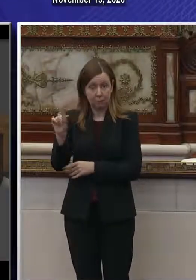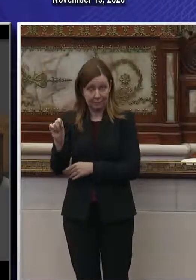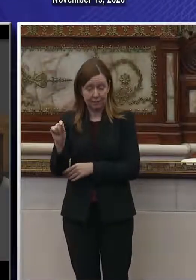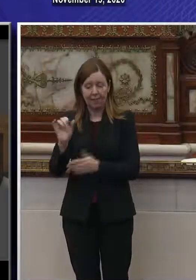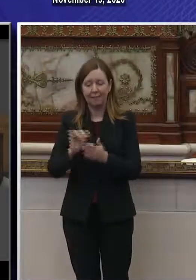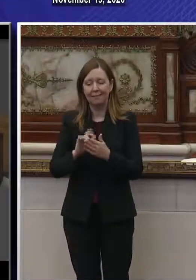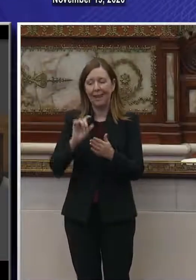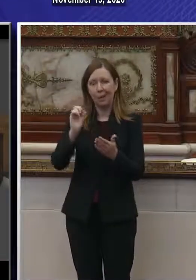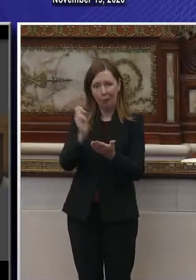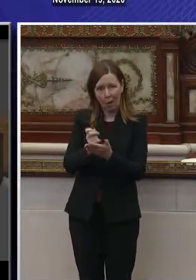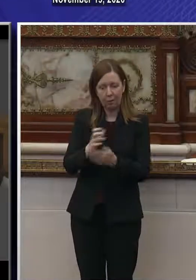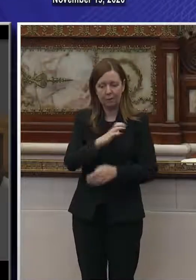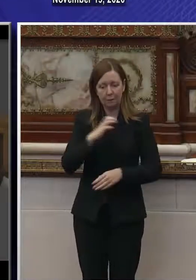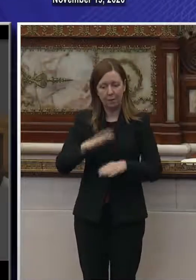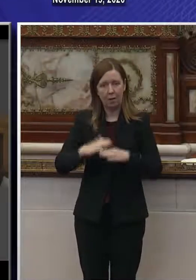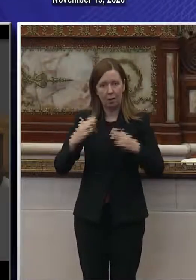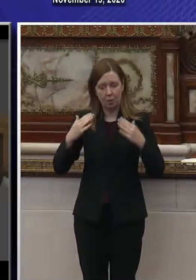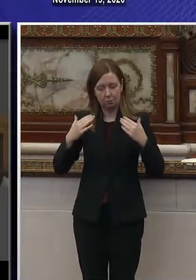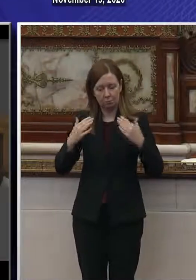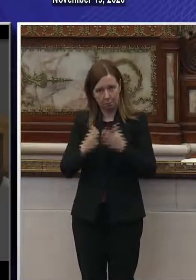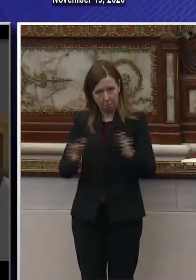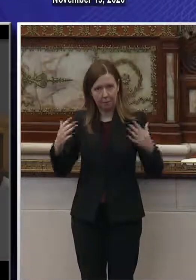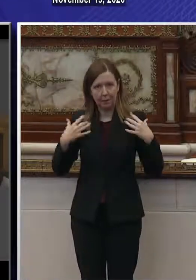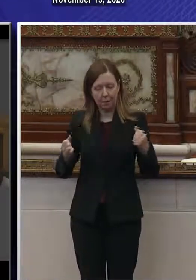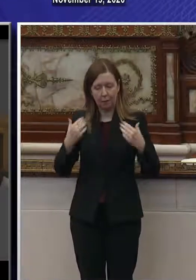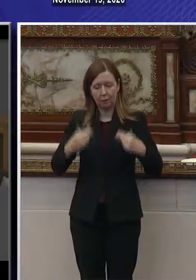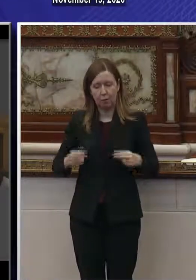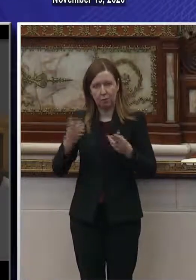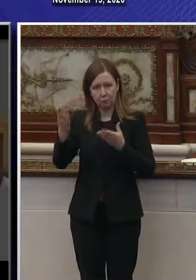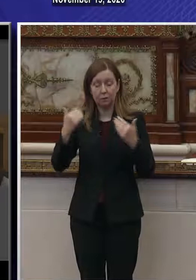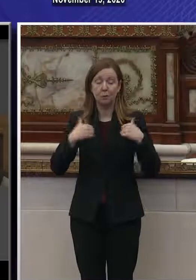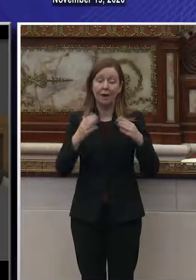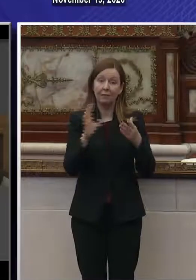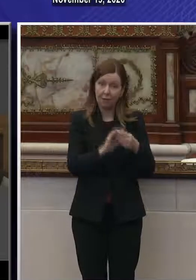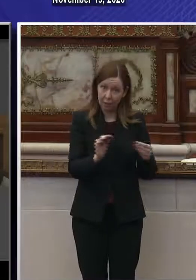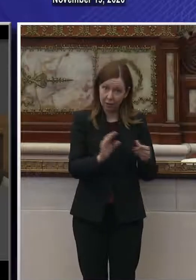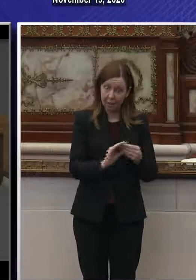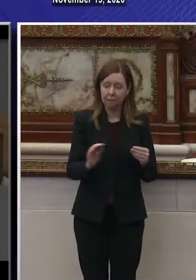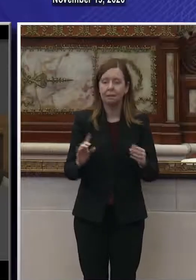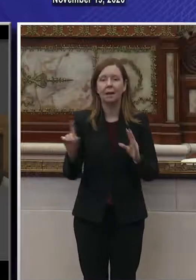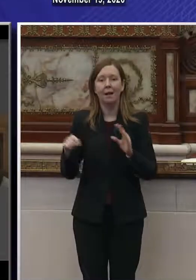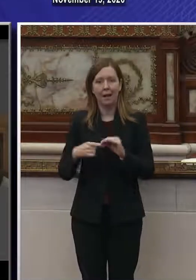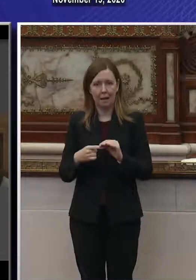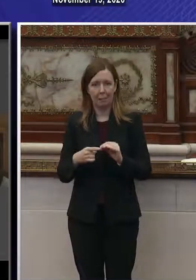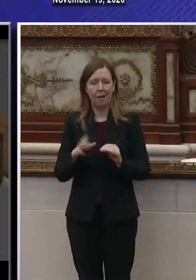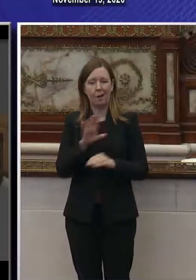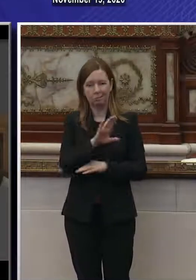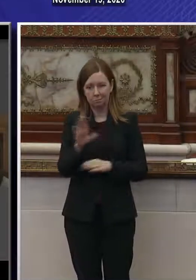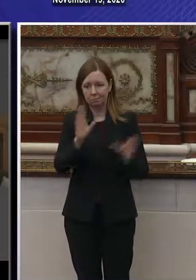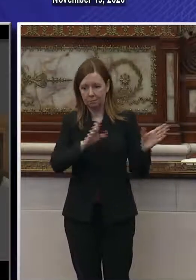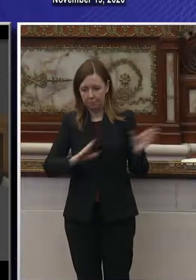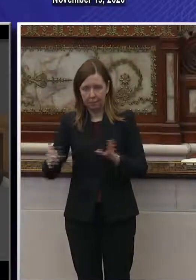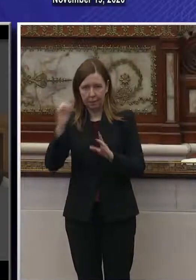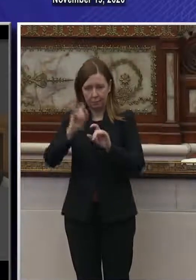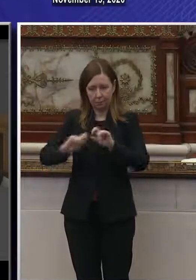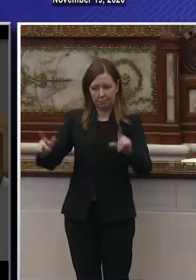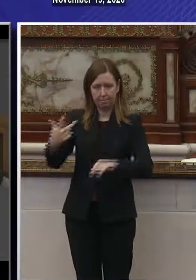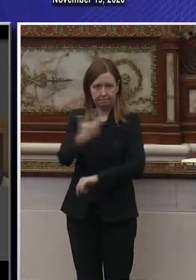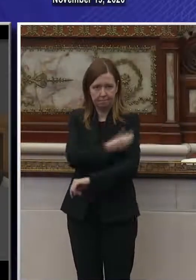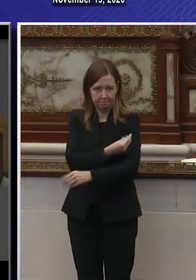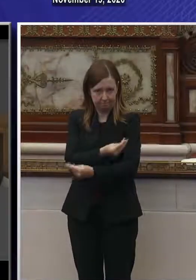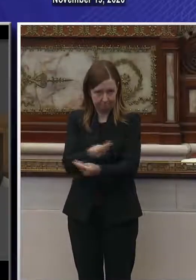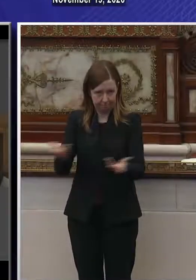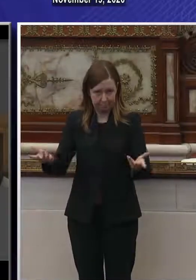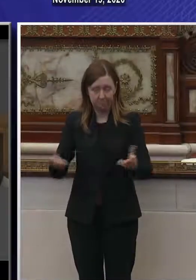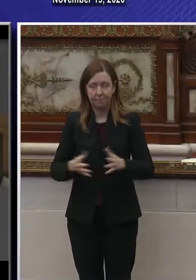the Committee on Public Health and Human Services to hold hearings on the City of Philadelphia's plan for the rollout of